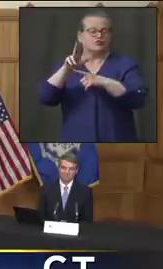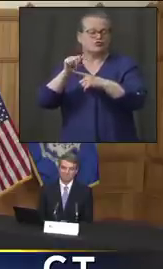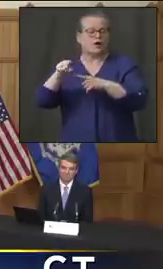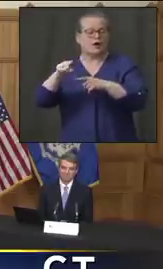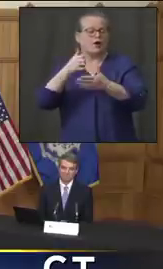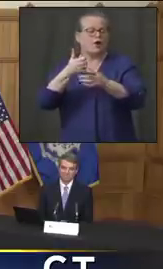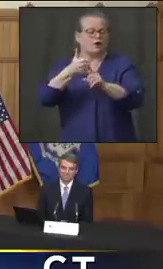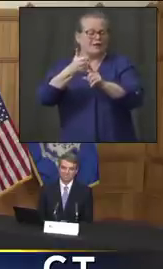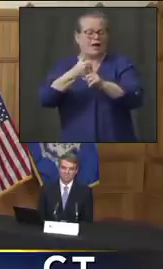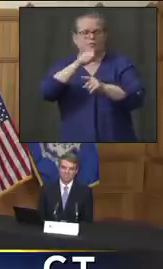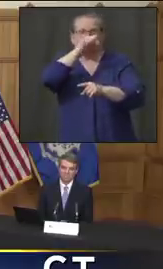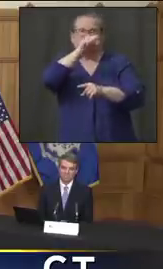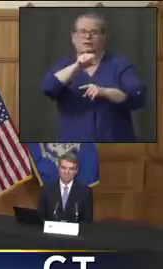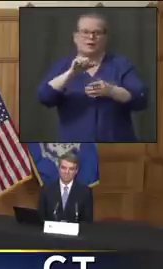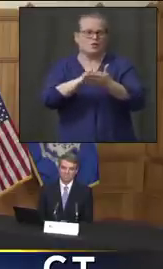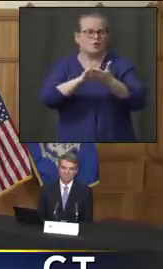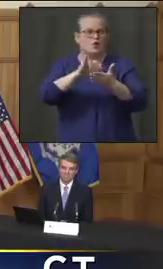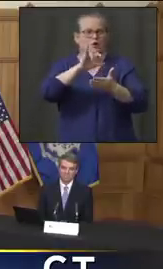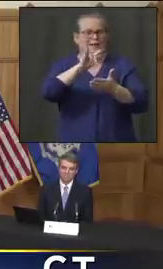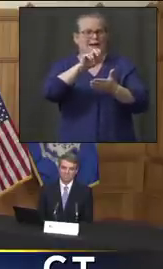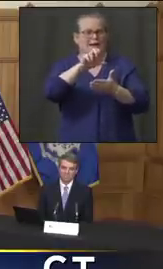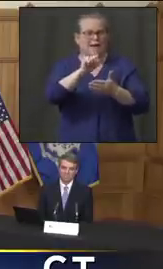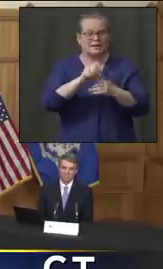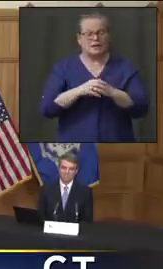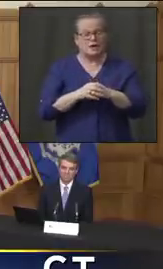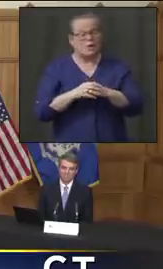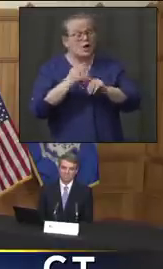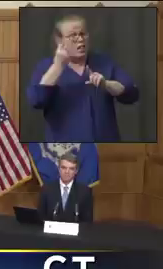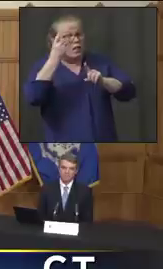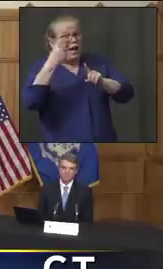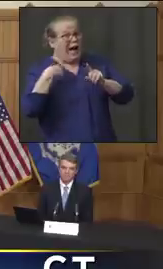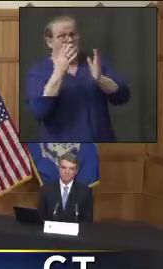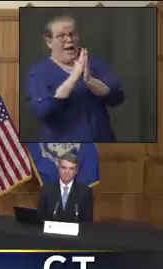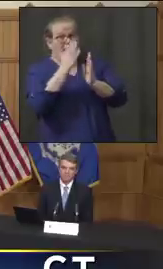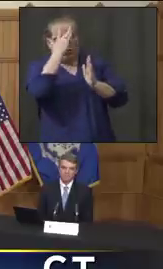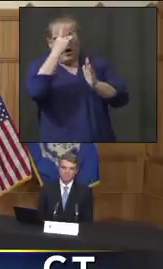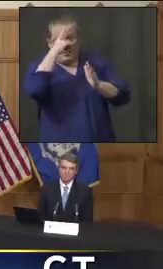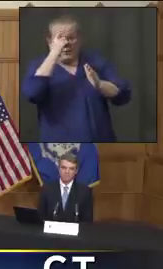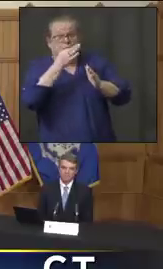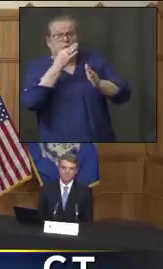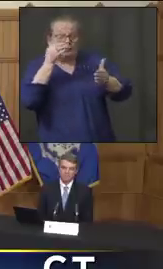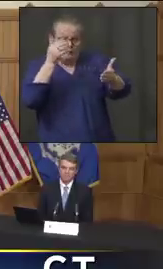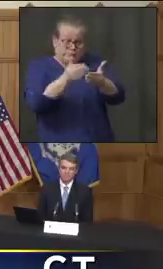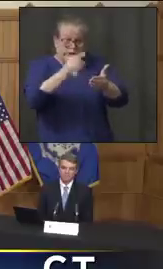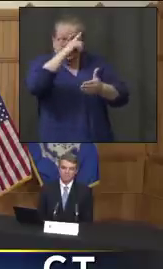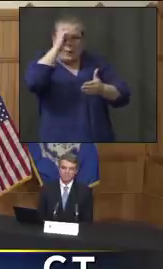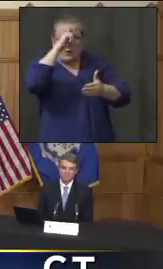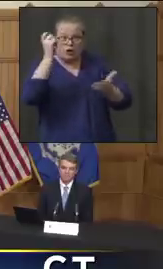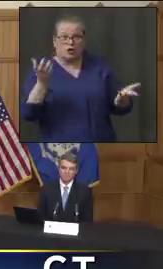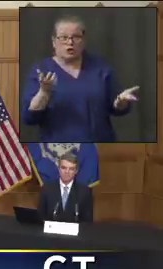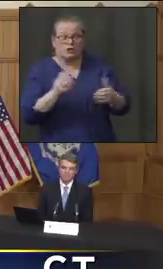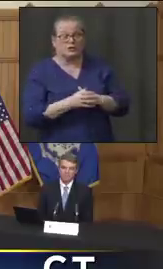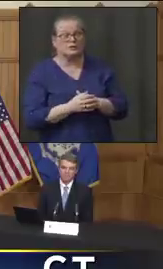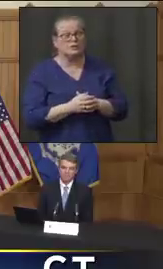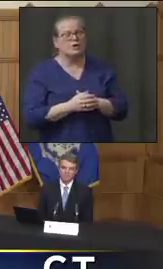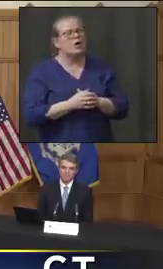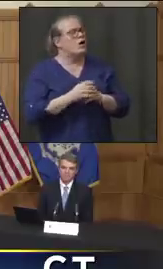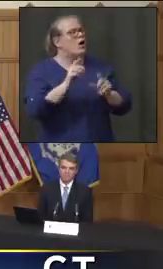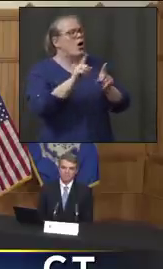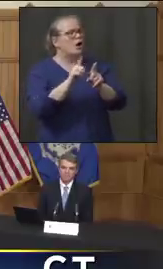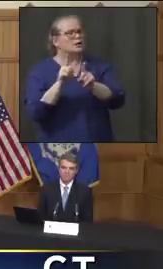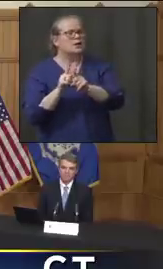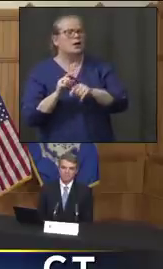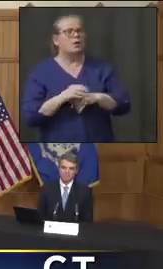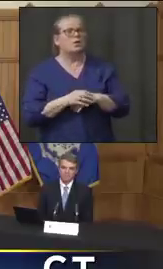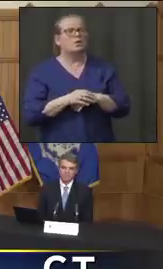Yes, no, I only ask as we're heading towards the summer. Also, Governor, on the broader economic impact of all